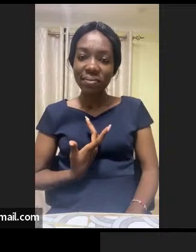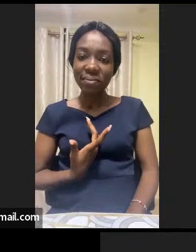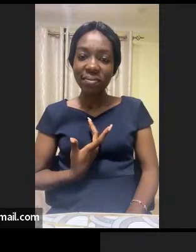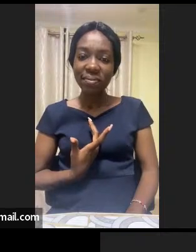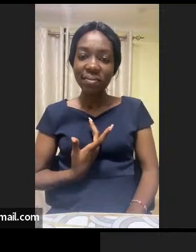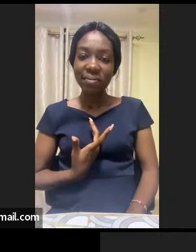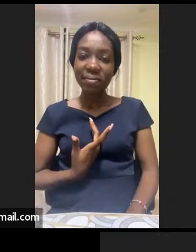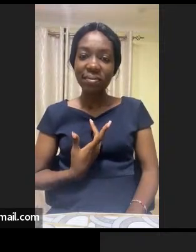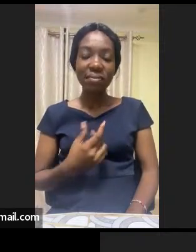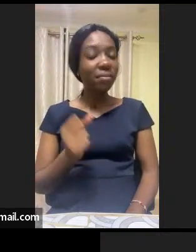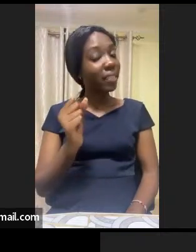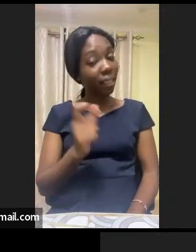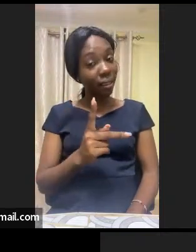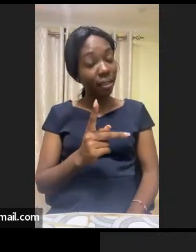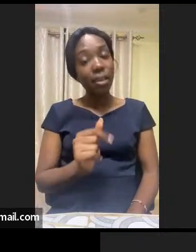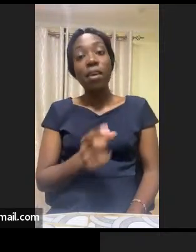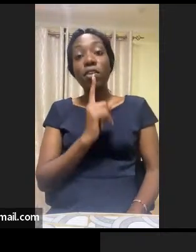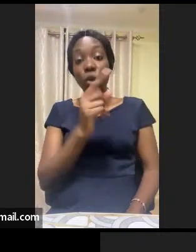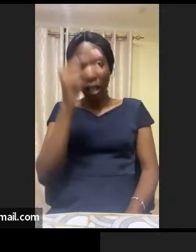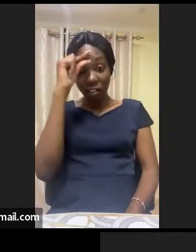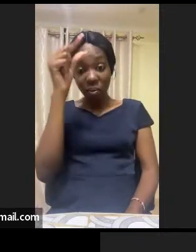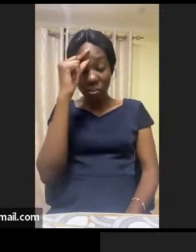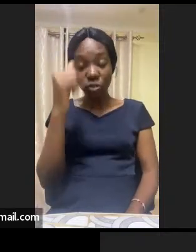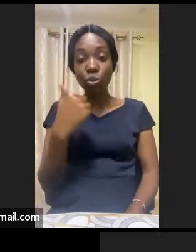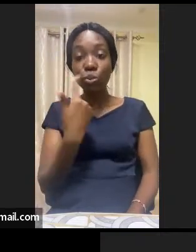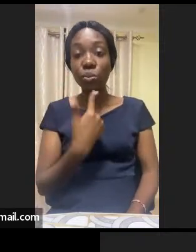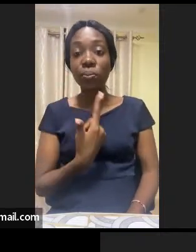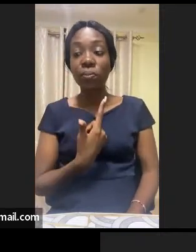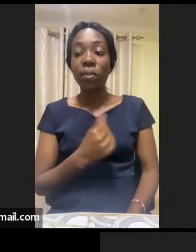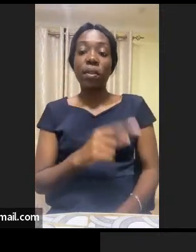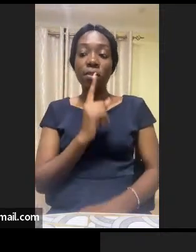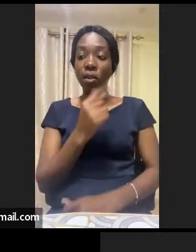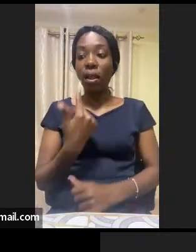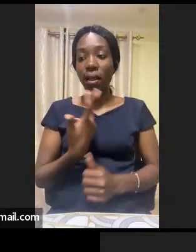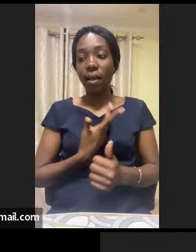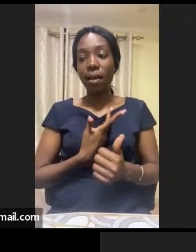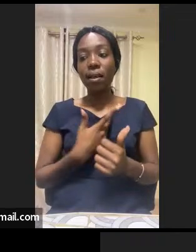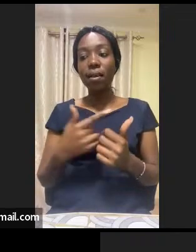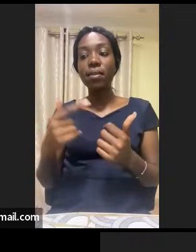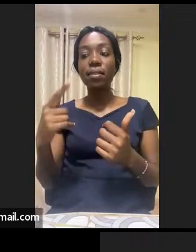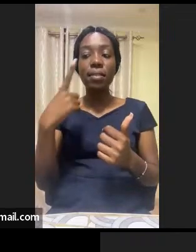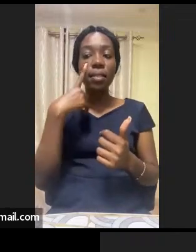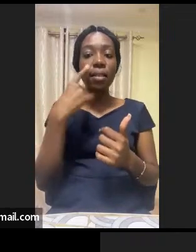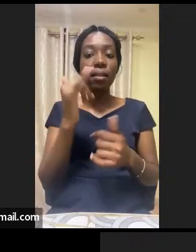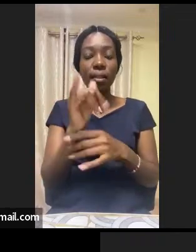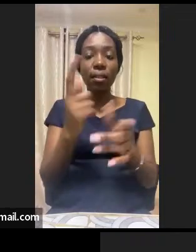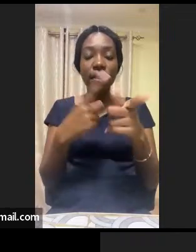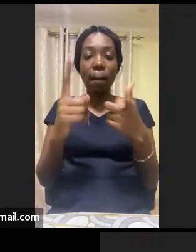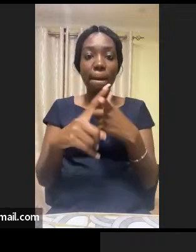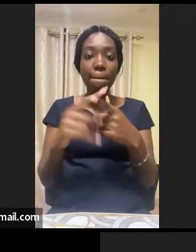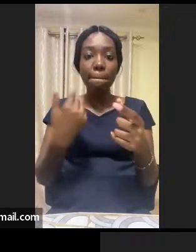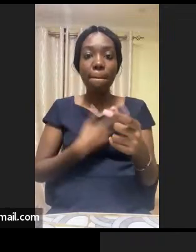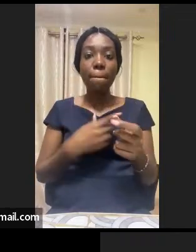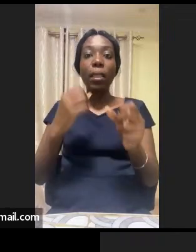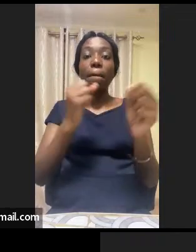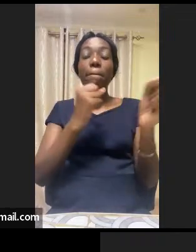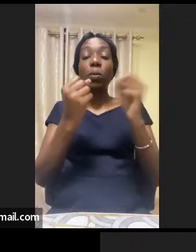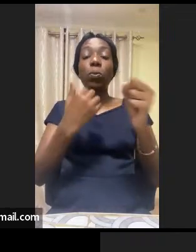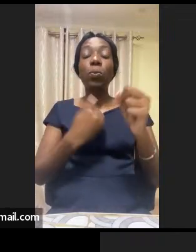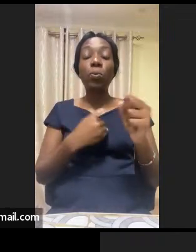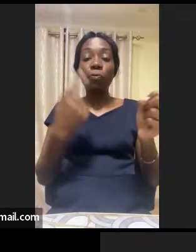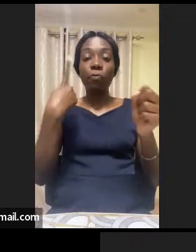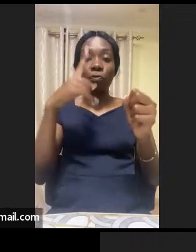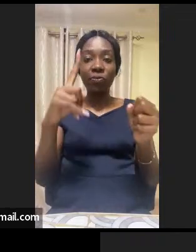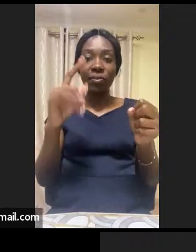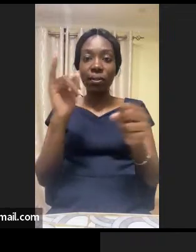Okay, so who is the government? We have given people that sovereignty power over us, but